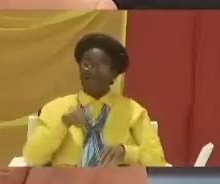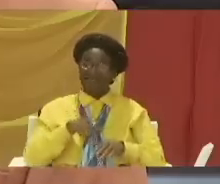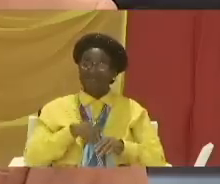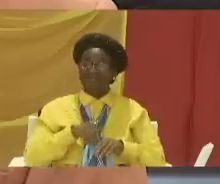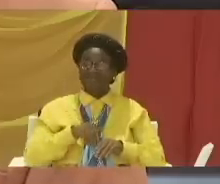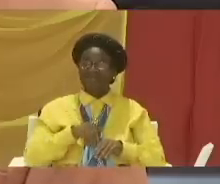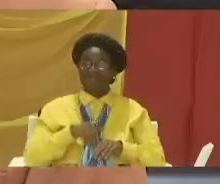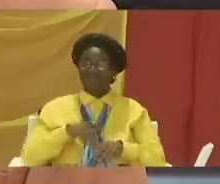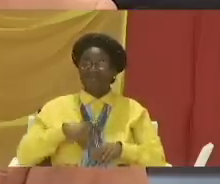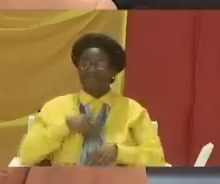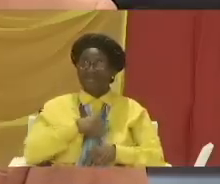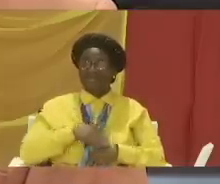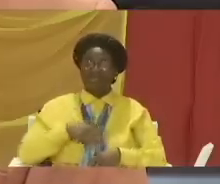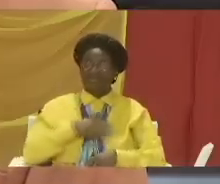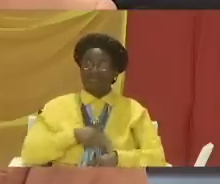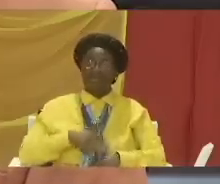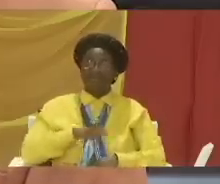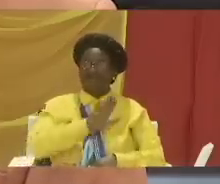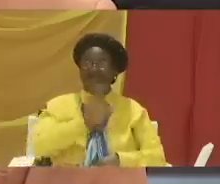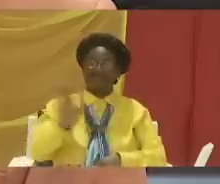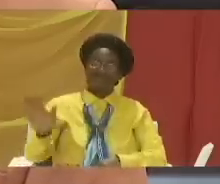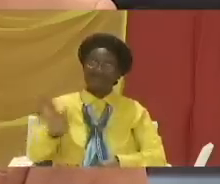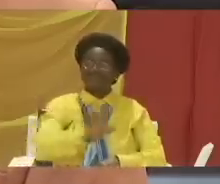Enjoy yourself.